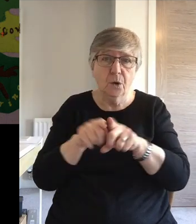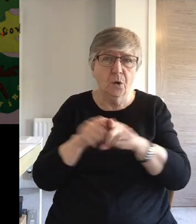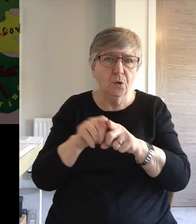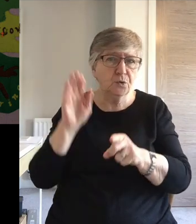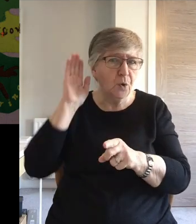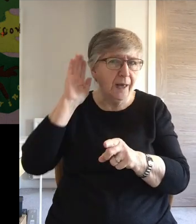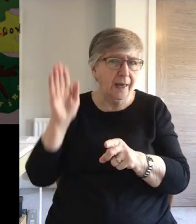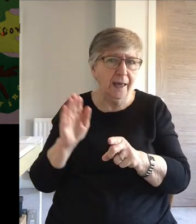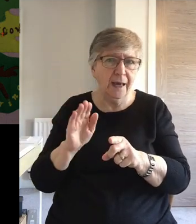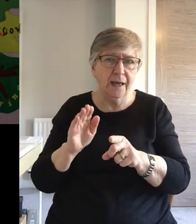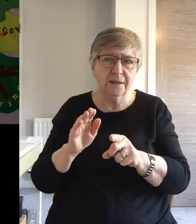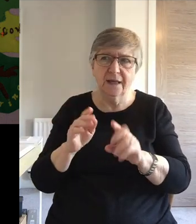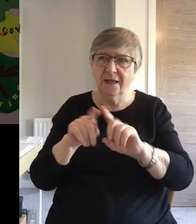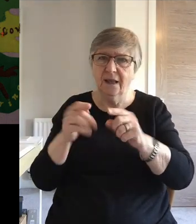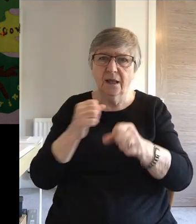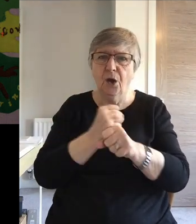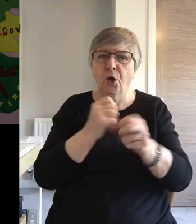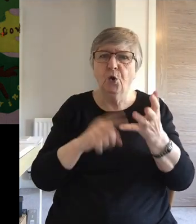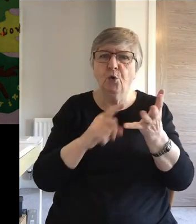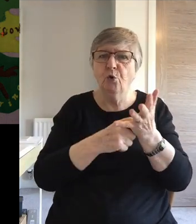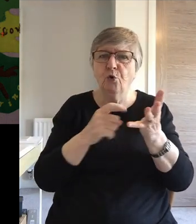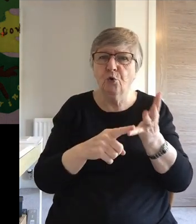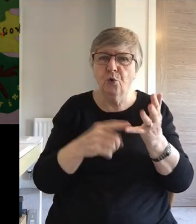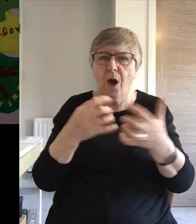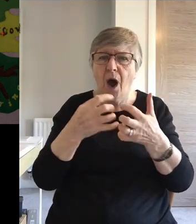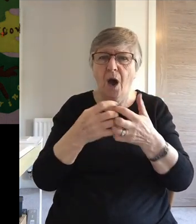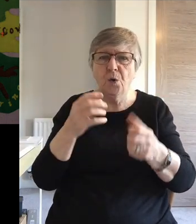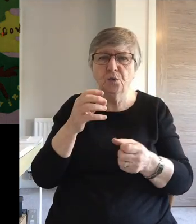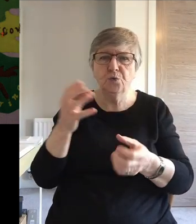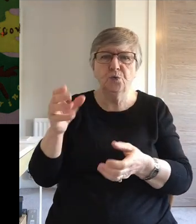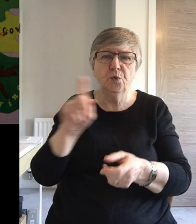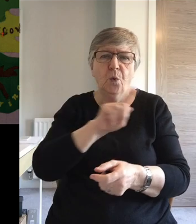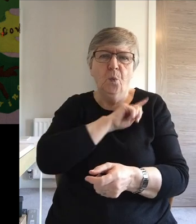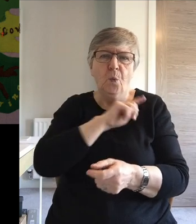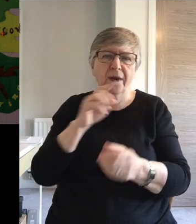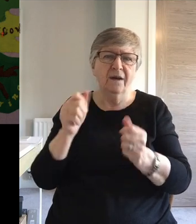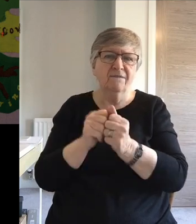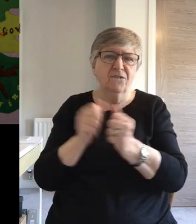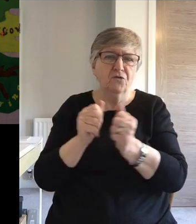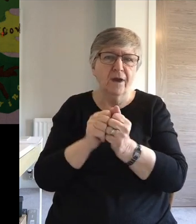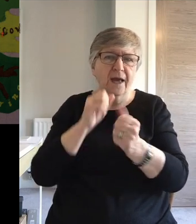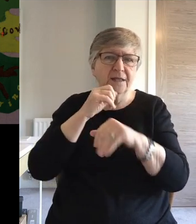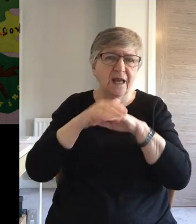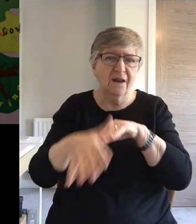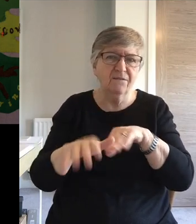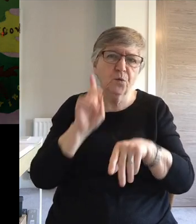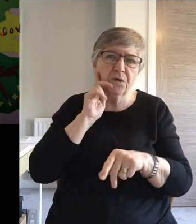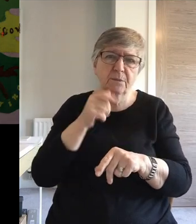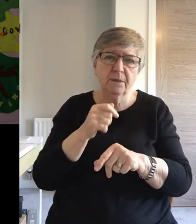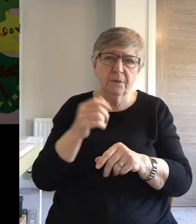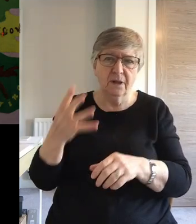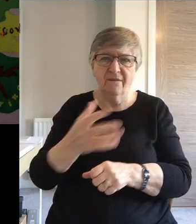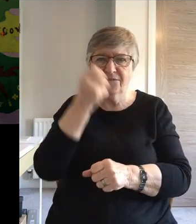also heard in so many of life's gurus and the like, how to win friends and influence people, how to find inner peace, how